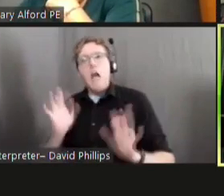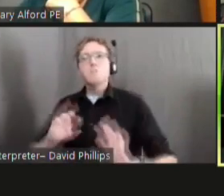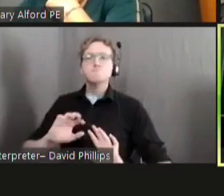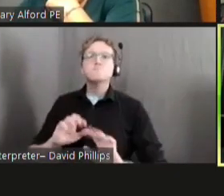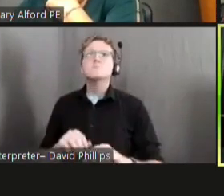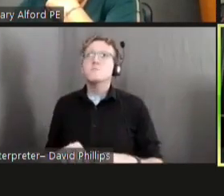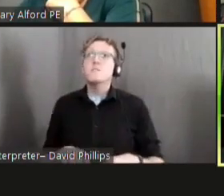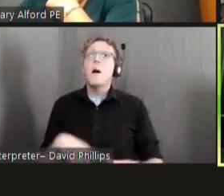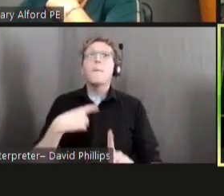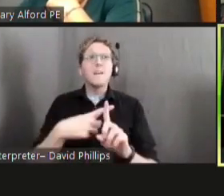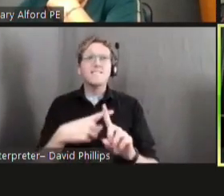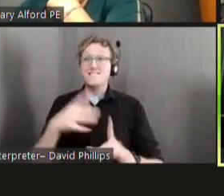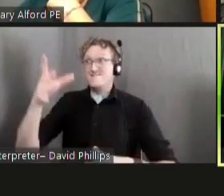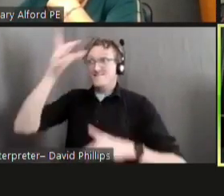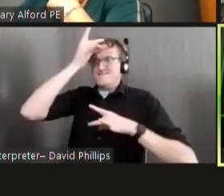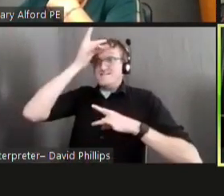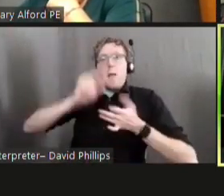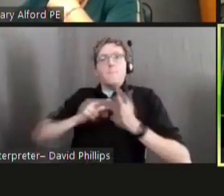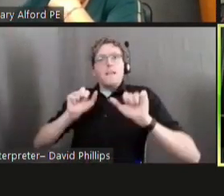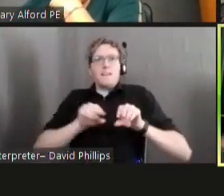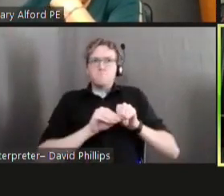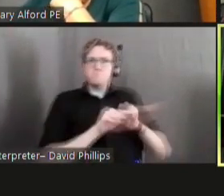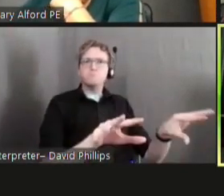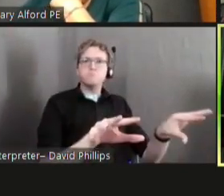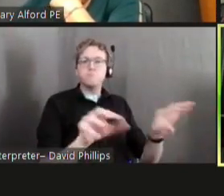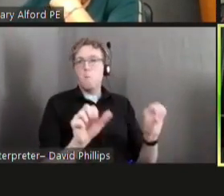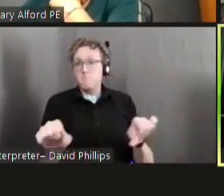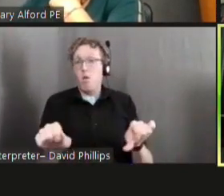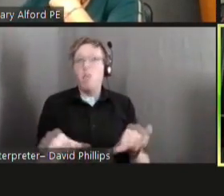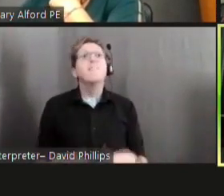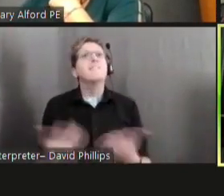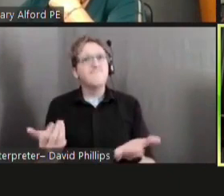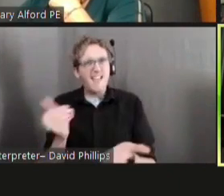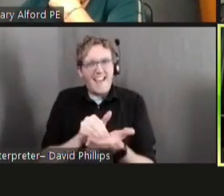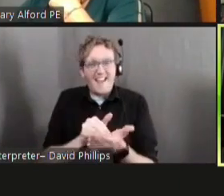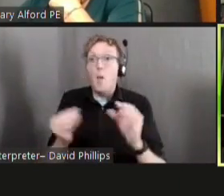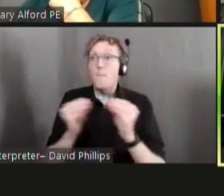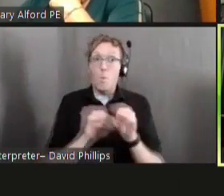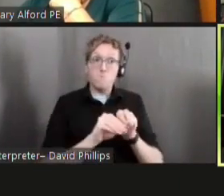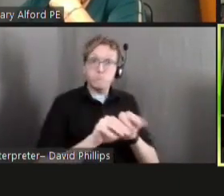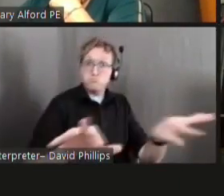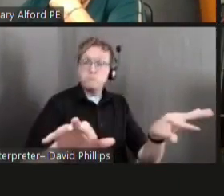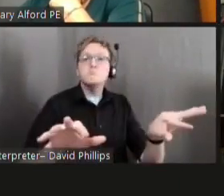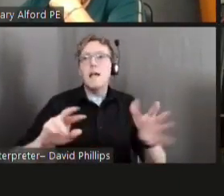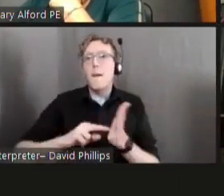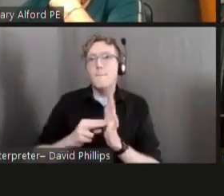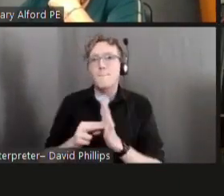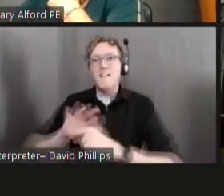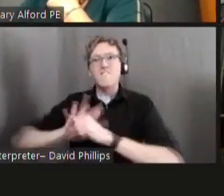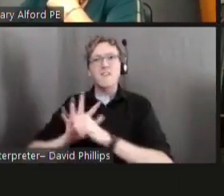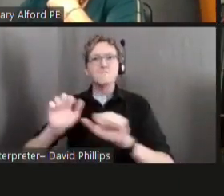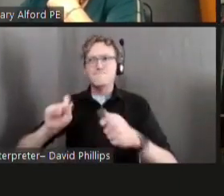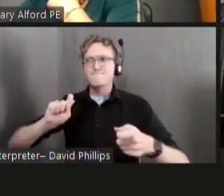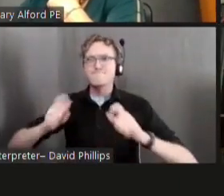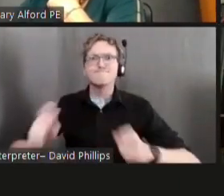transmit the virus. And again, as I said at the beginning, the more the virus circulates in the population, the more it keeps mutating, and the more is